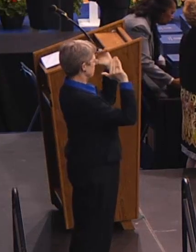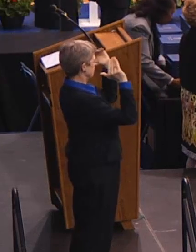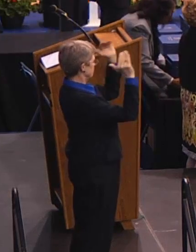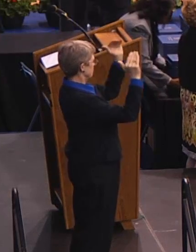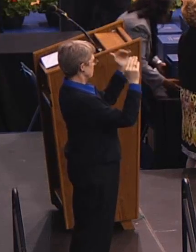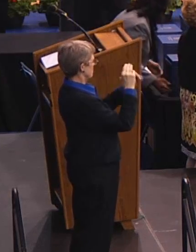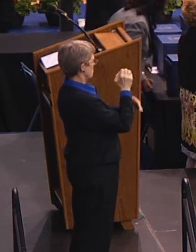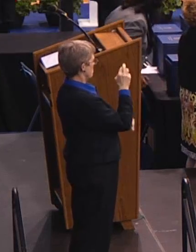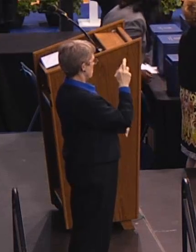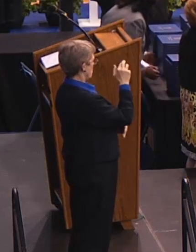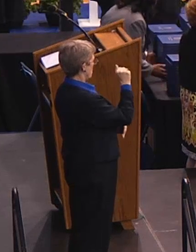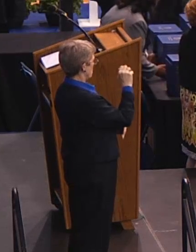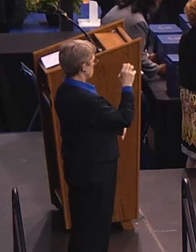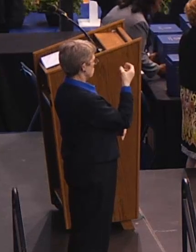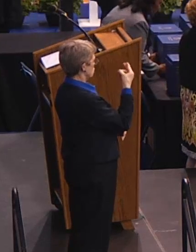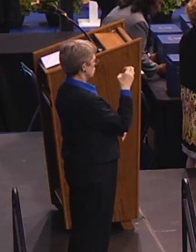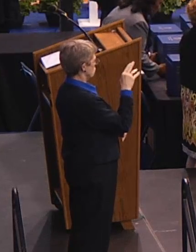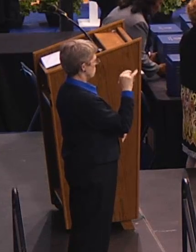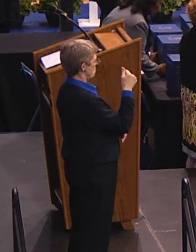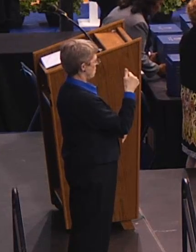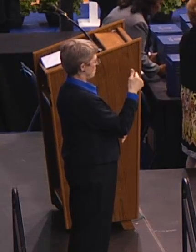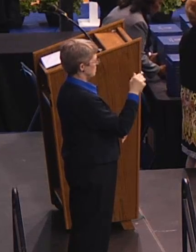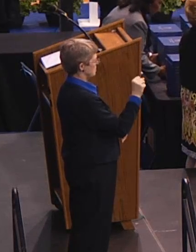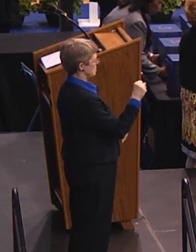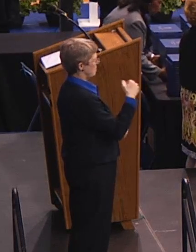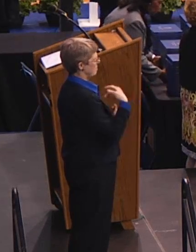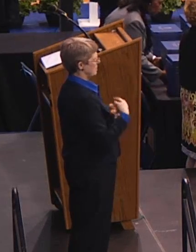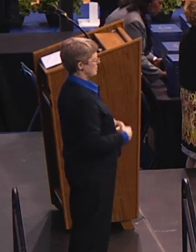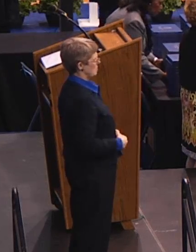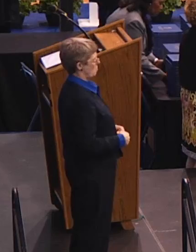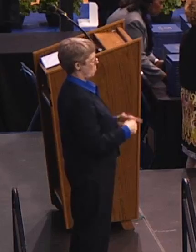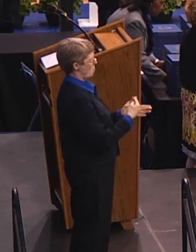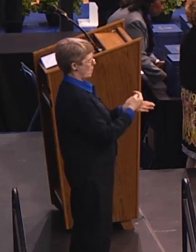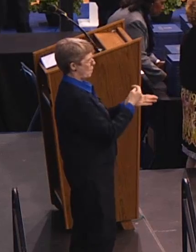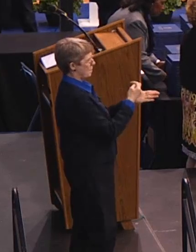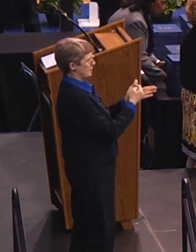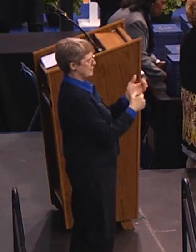Mara Elizabeth Scruggs, physical therapist assistant.